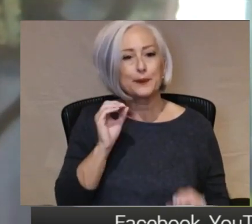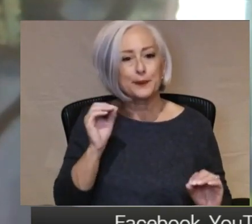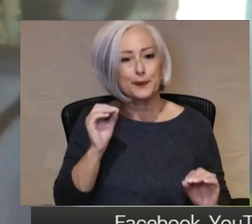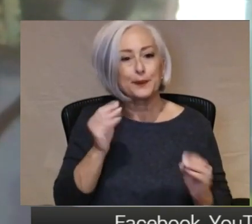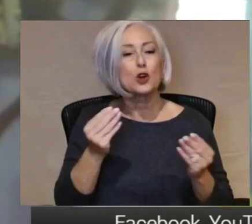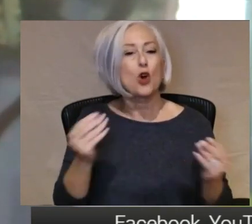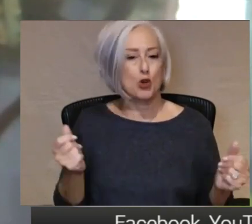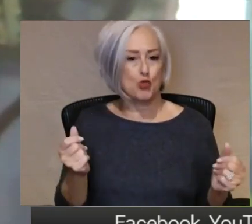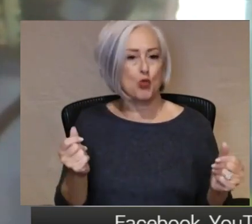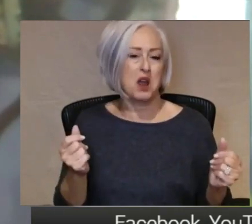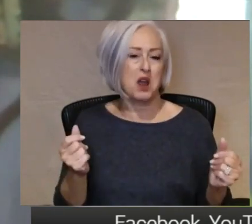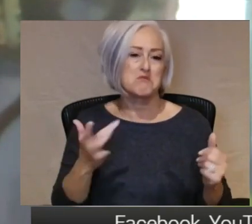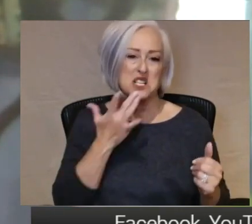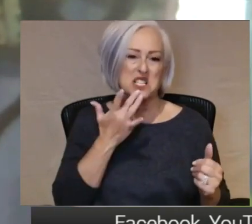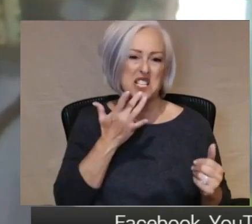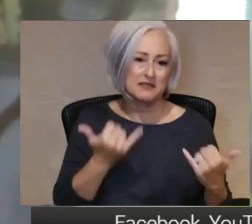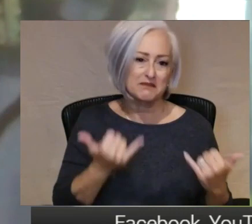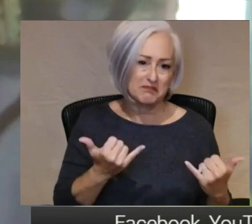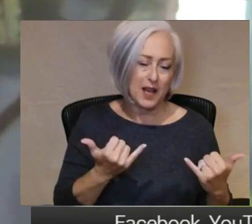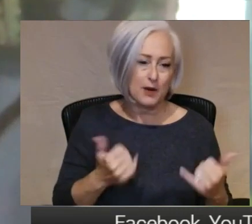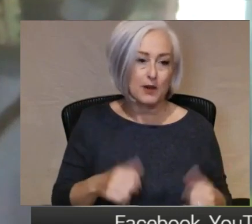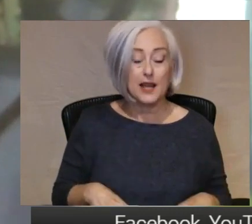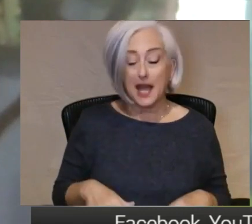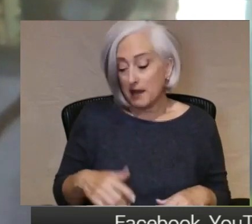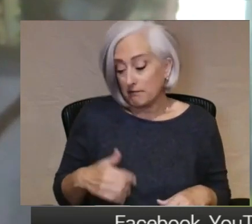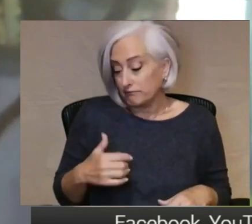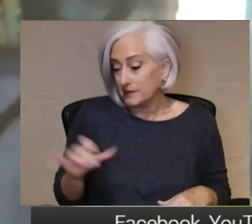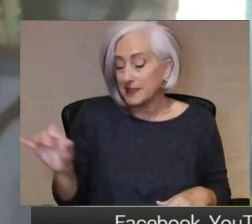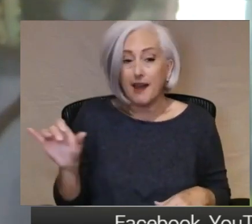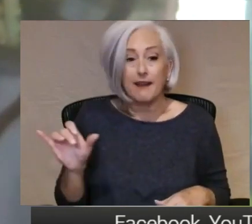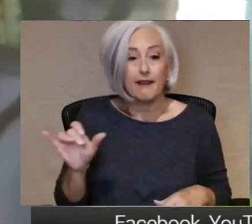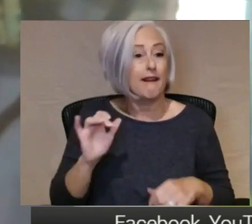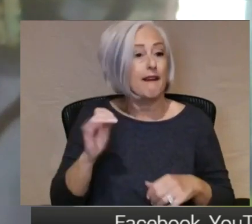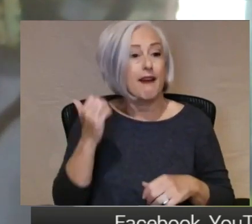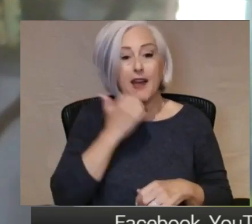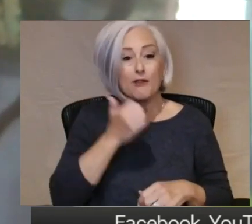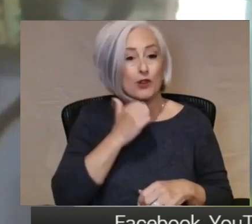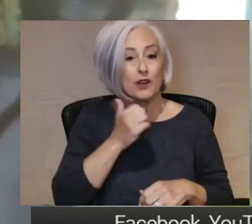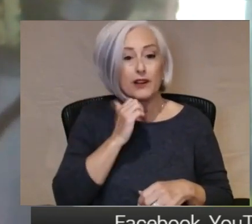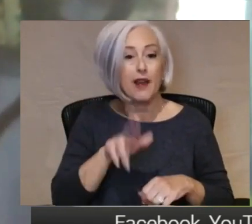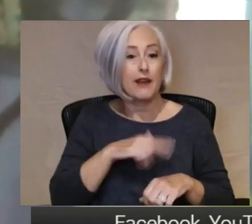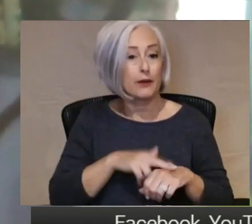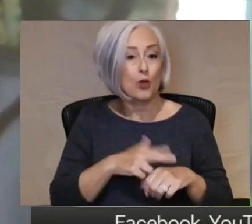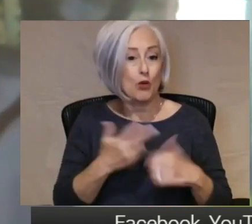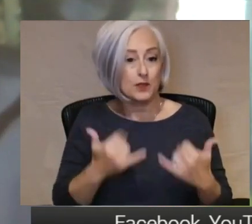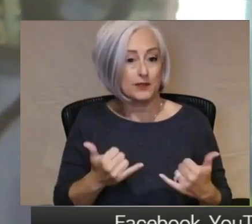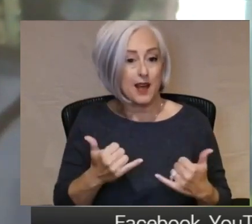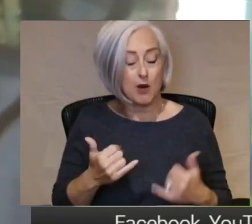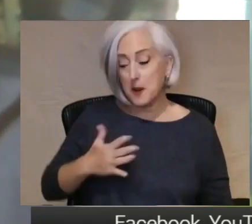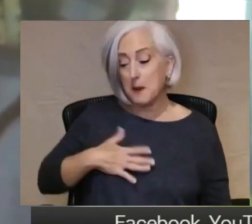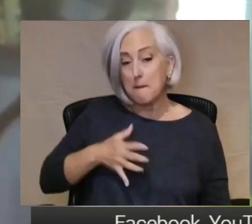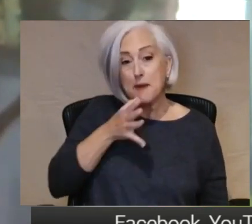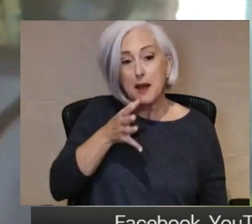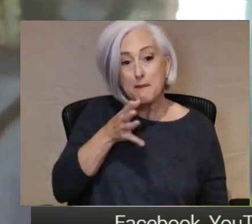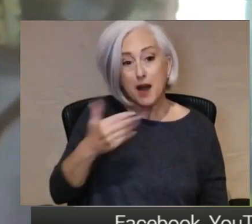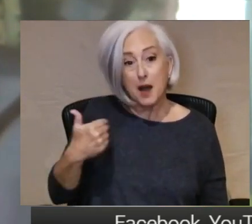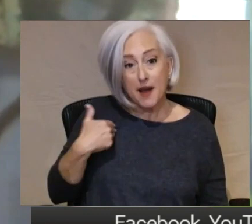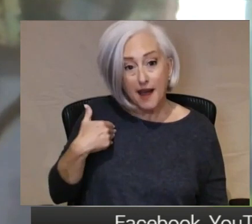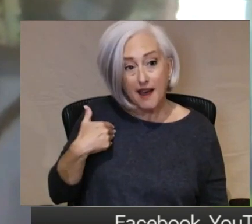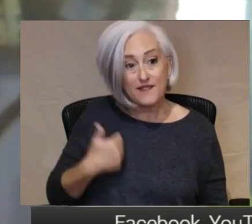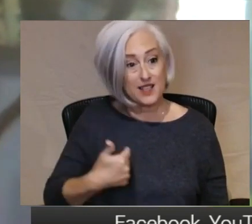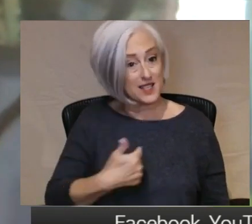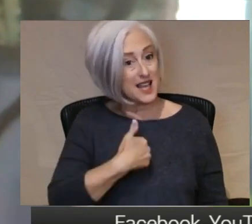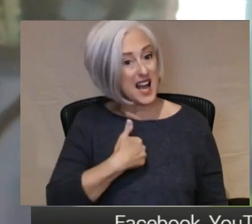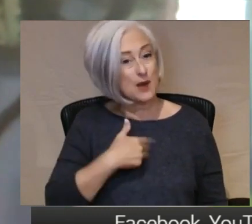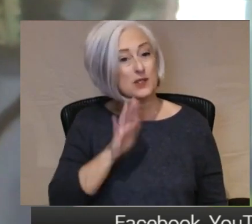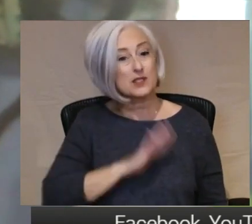day that I couldn't do before. And you know, my mother had this, and I started having it at about age 16 to 18. So